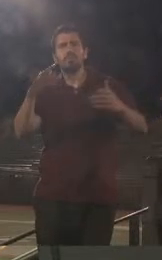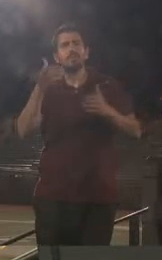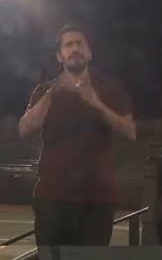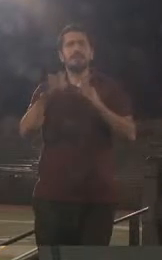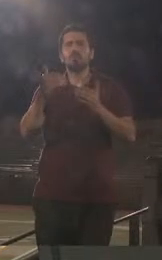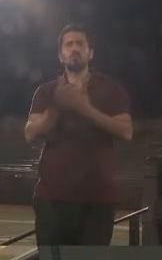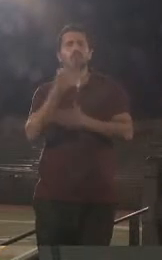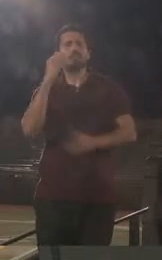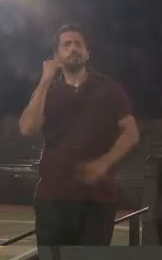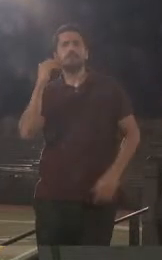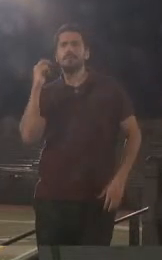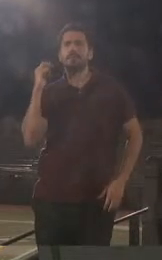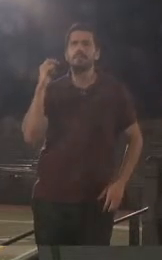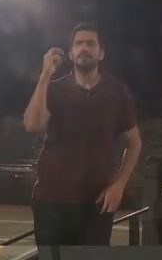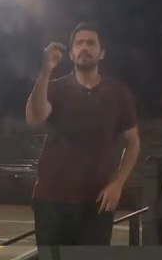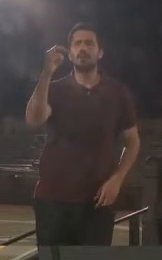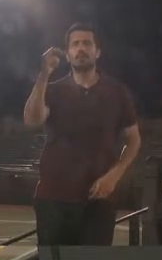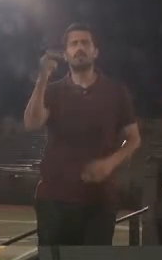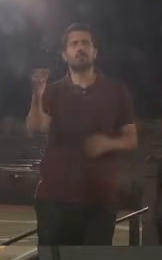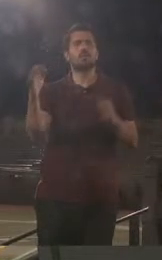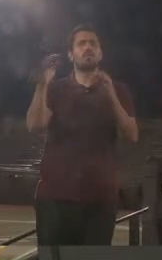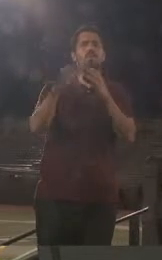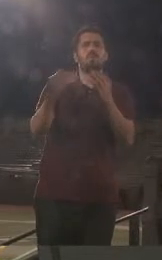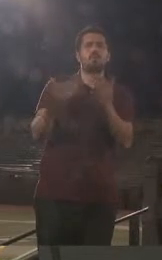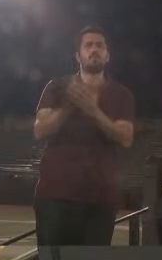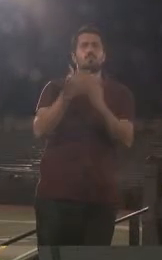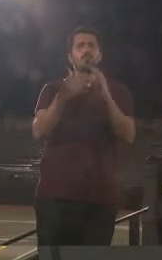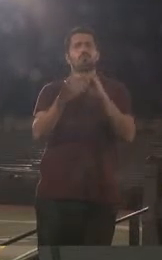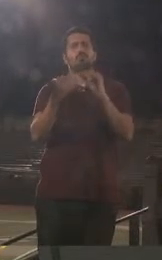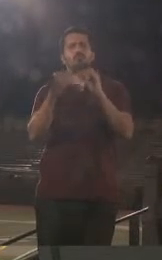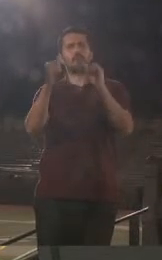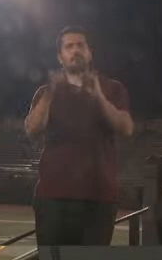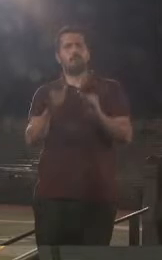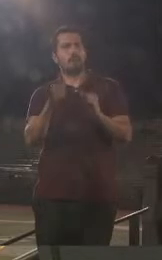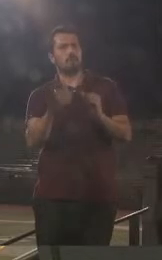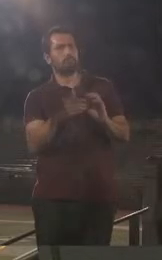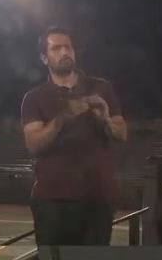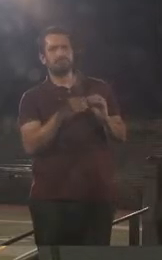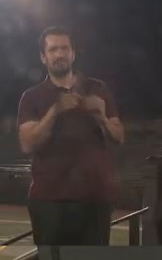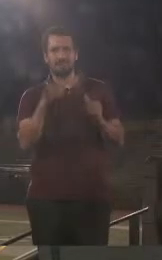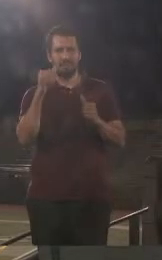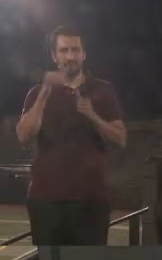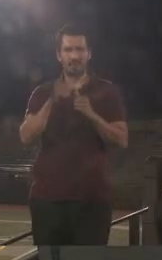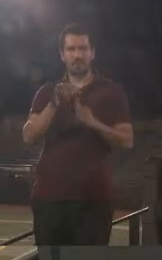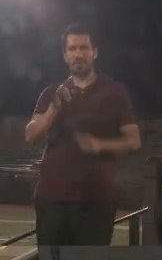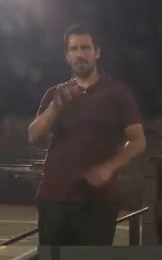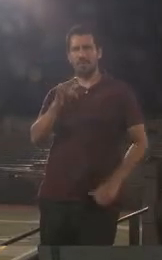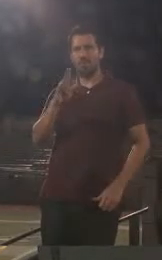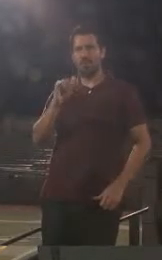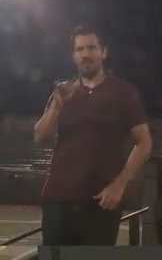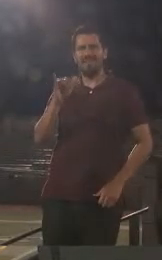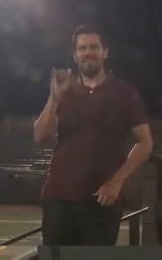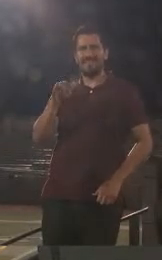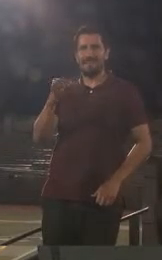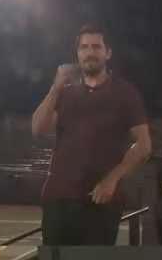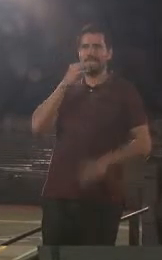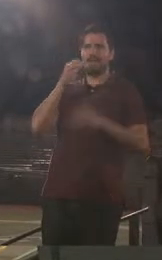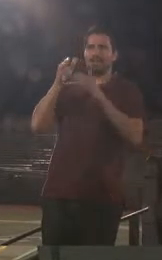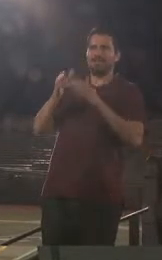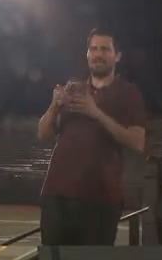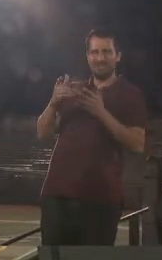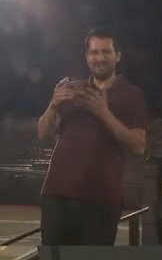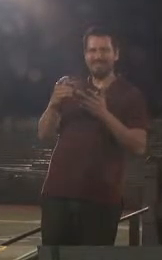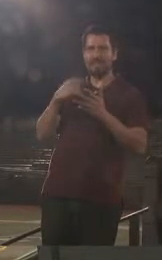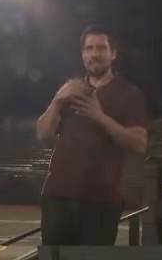becomes a story worth telling. To quote Master Ugwe, yesterday is history, tomorrow is a